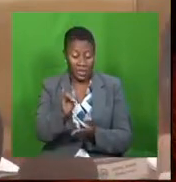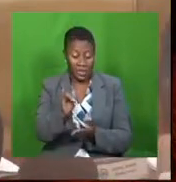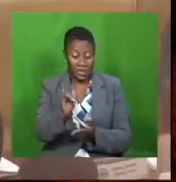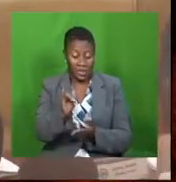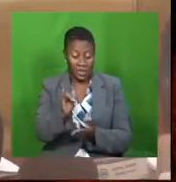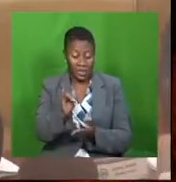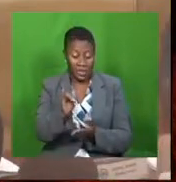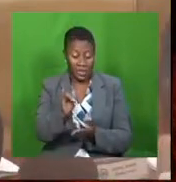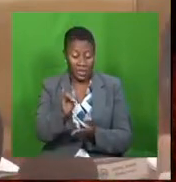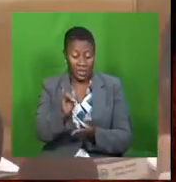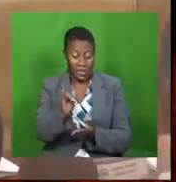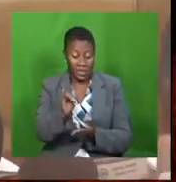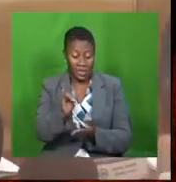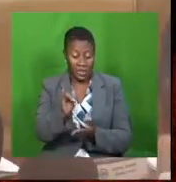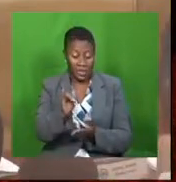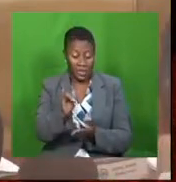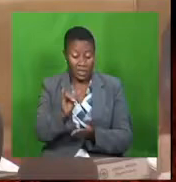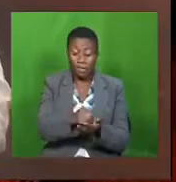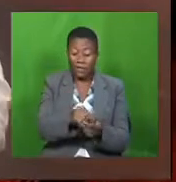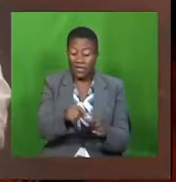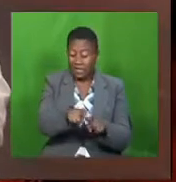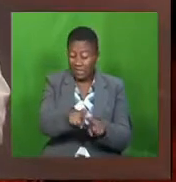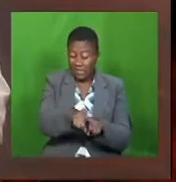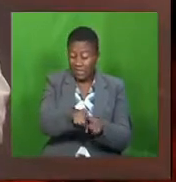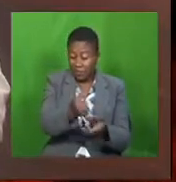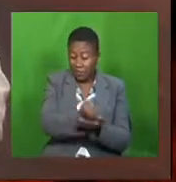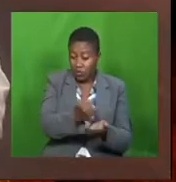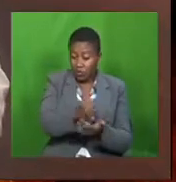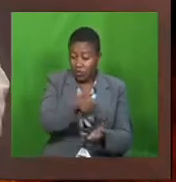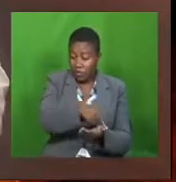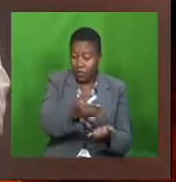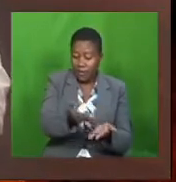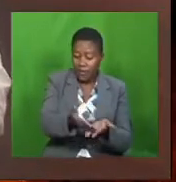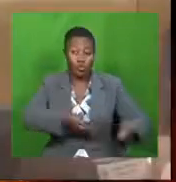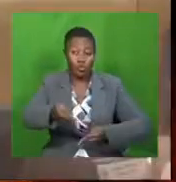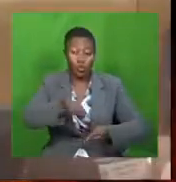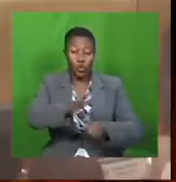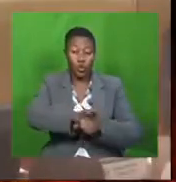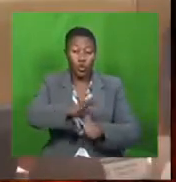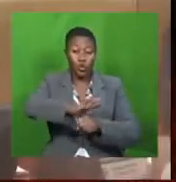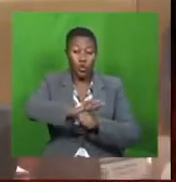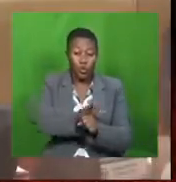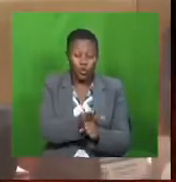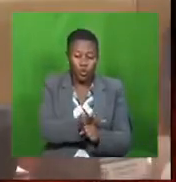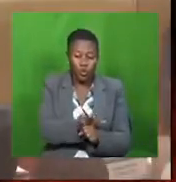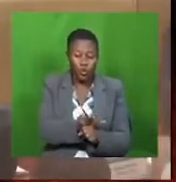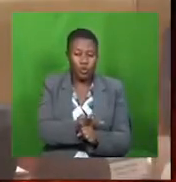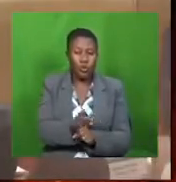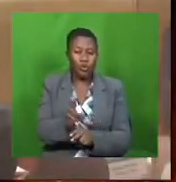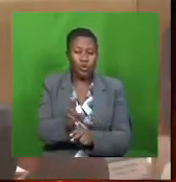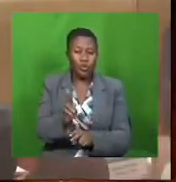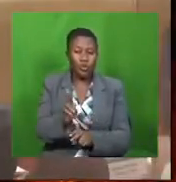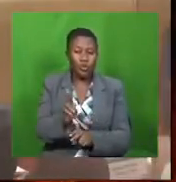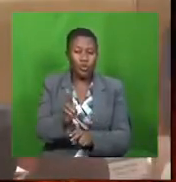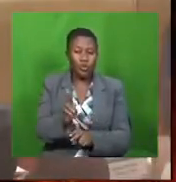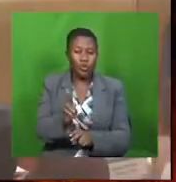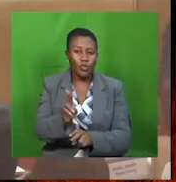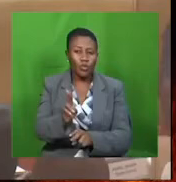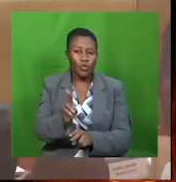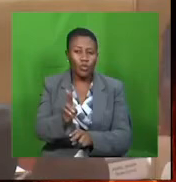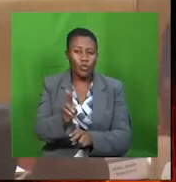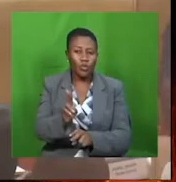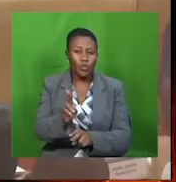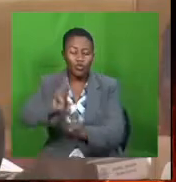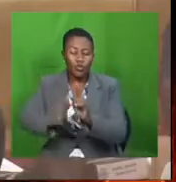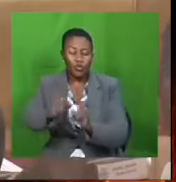for we afa ha we afa ha we afa ha we afa no bia akoji ni information e bi se sinus kan so no nyi ni